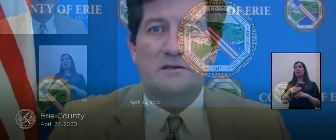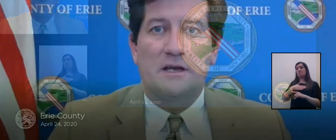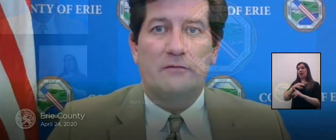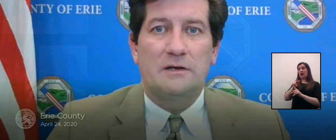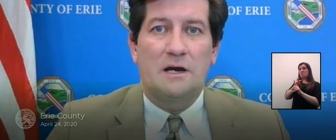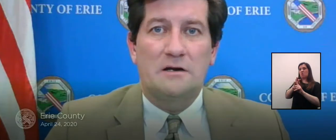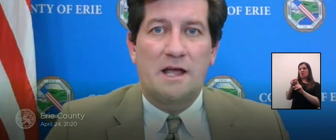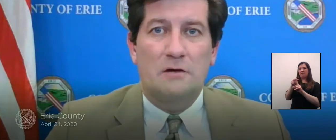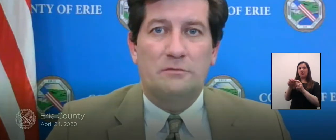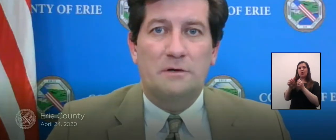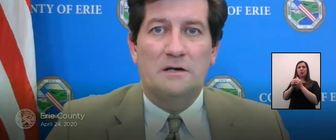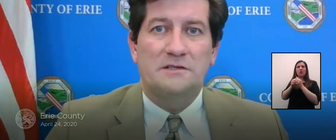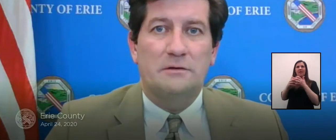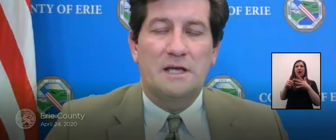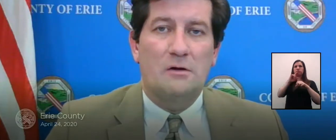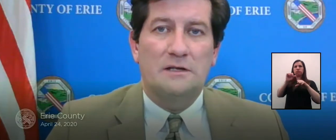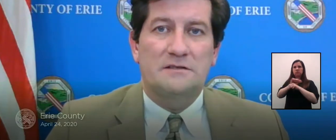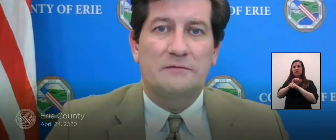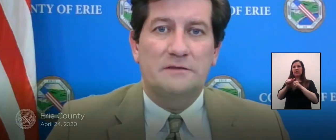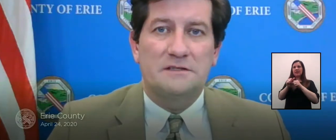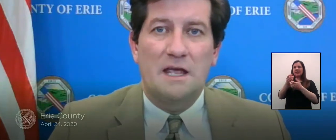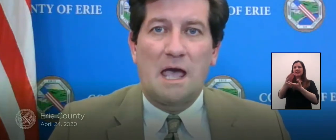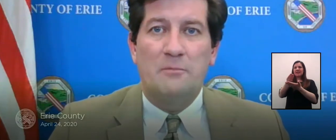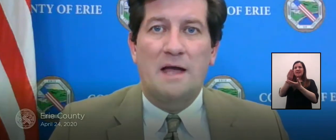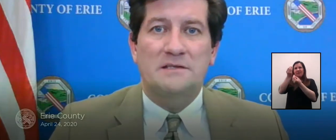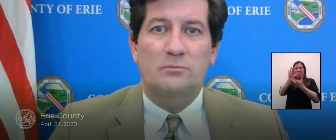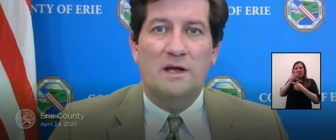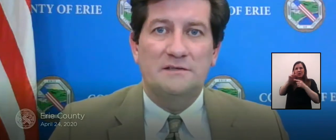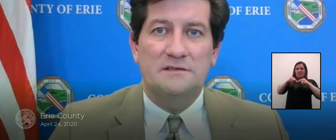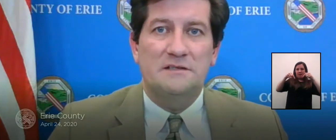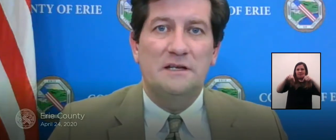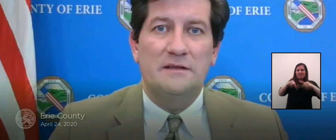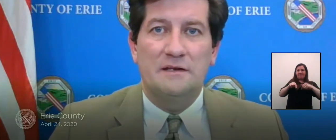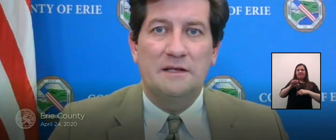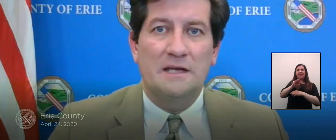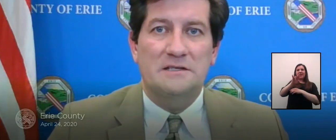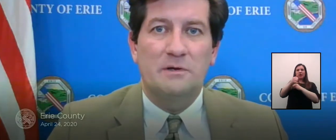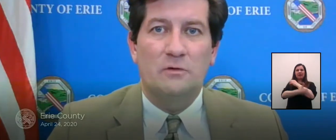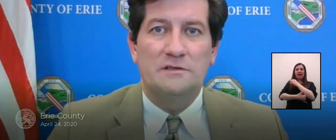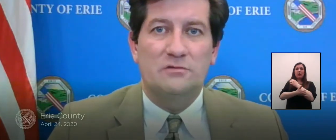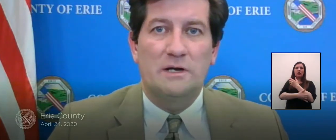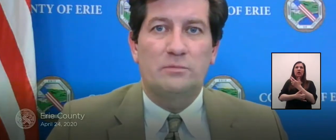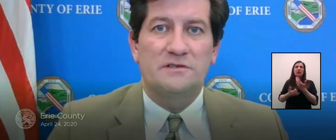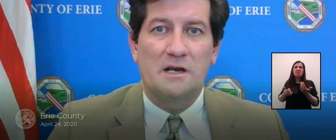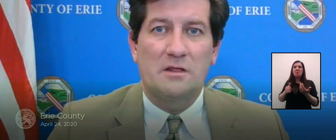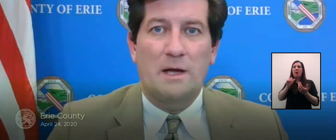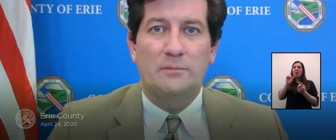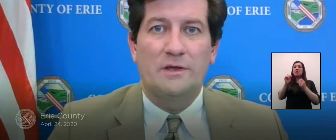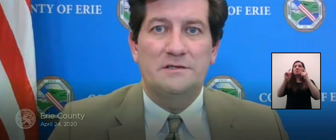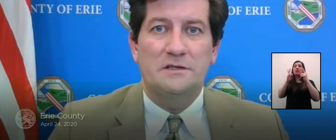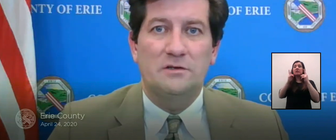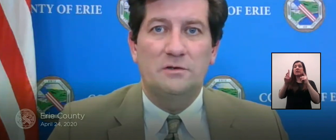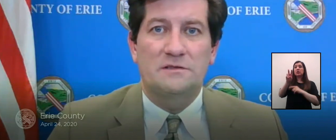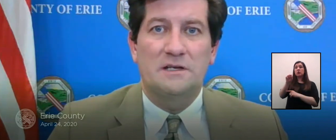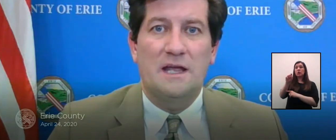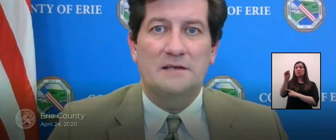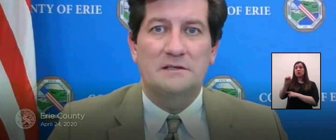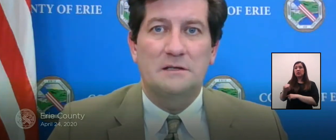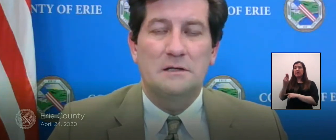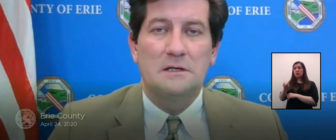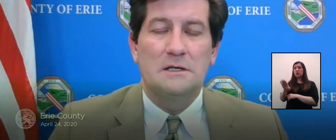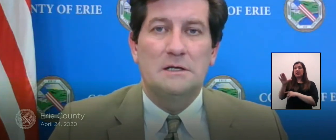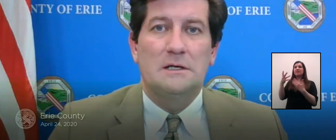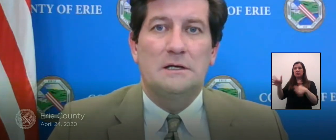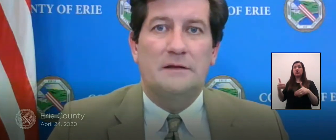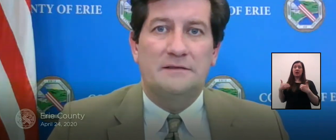without actually having hard data with regards to Erie County, it's tough to say. I'm not surprised to see that the estimate was 20% of the population in New York City has